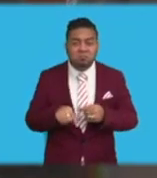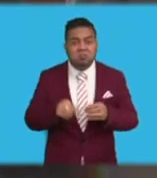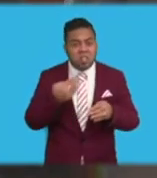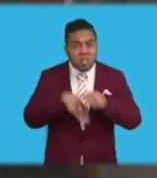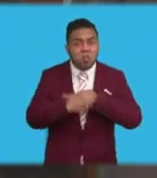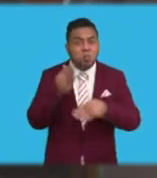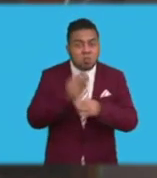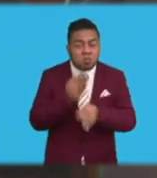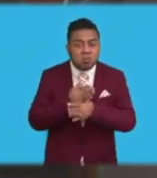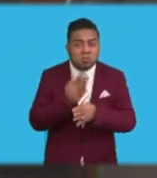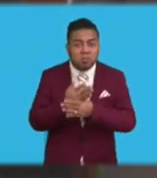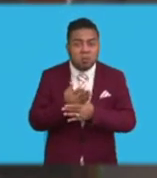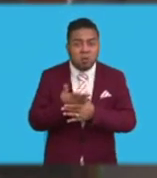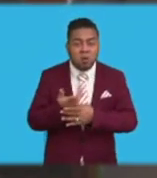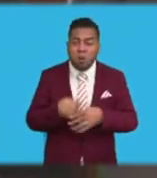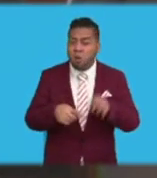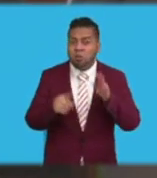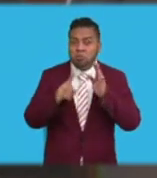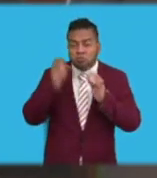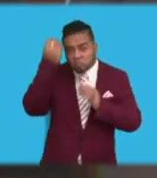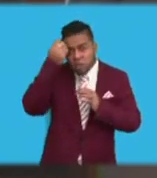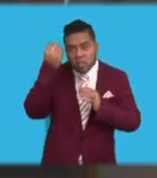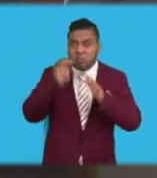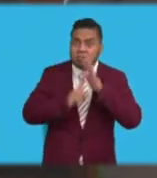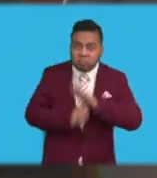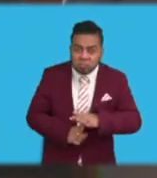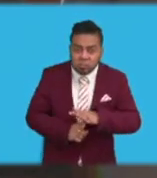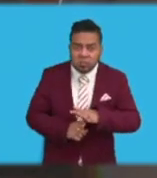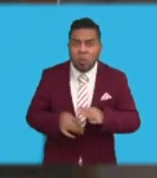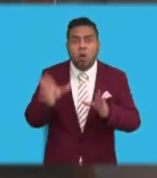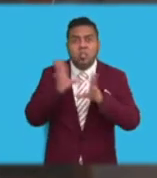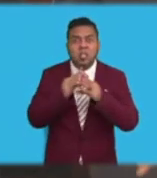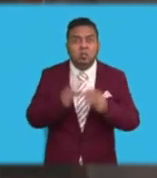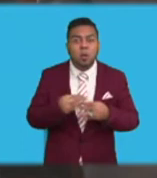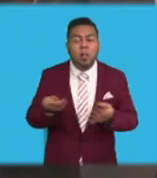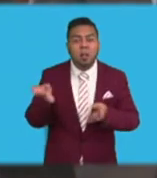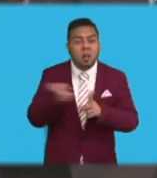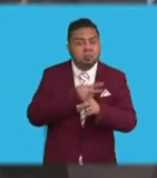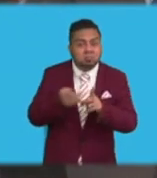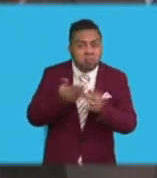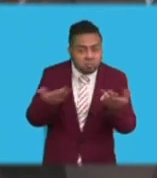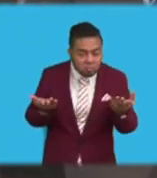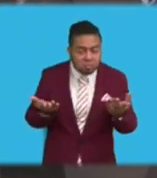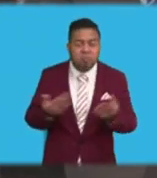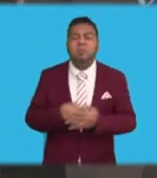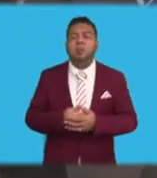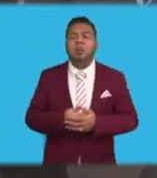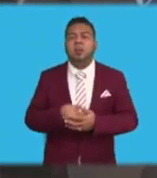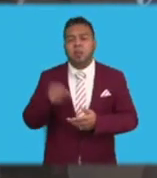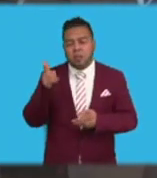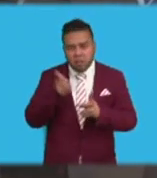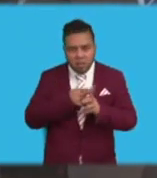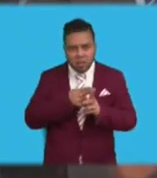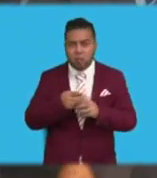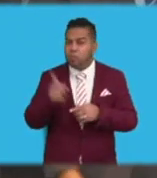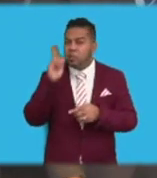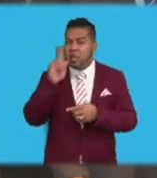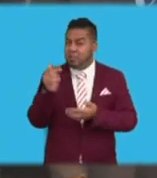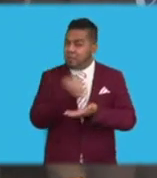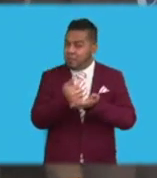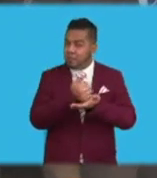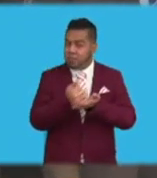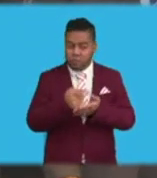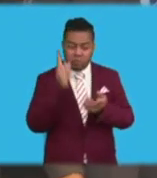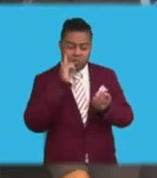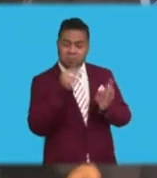duress, or in whether they feel that they have been sexually harassed. I'm just looking through some of the statistics that I see here in front of